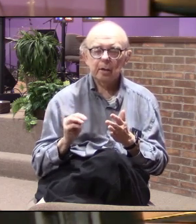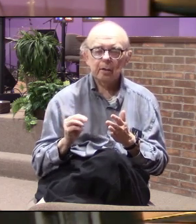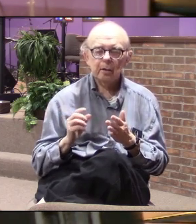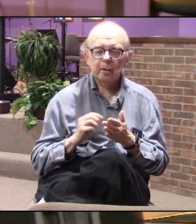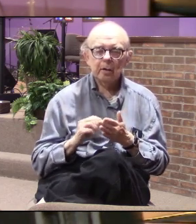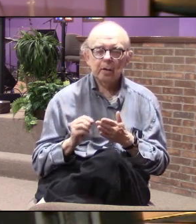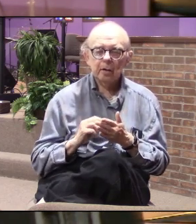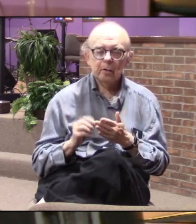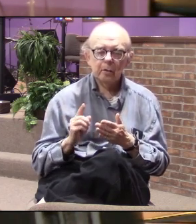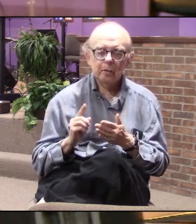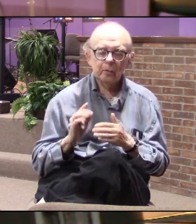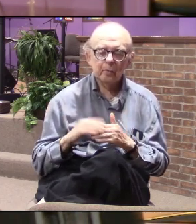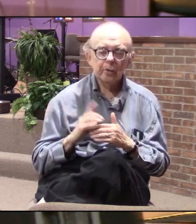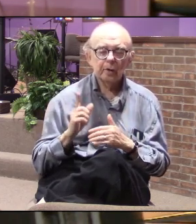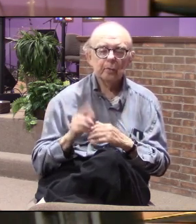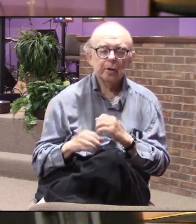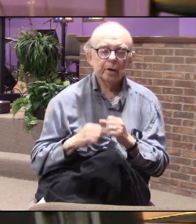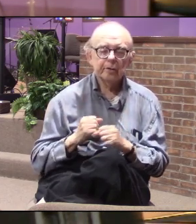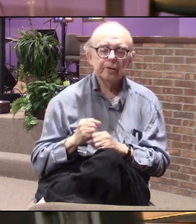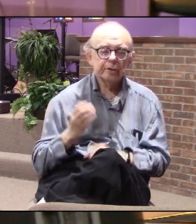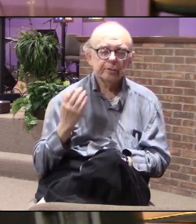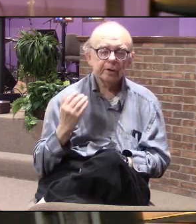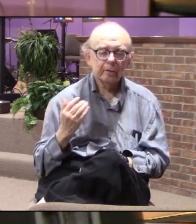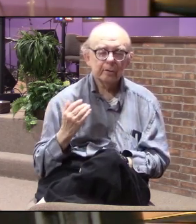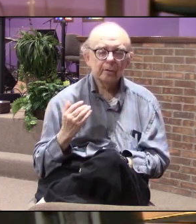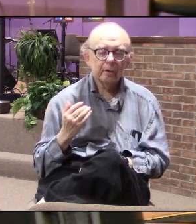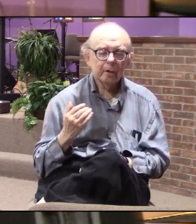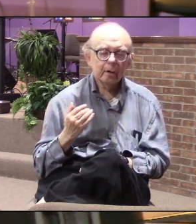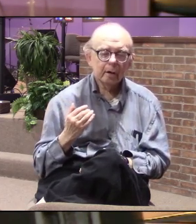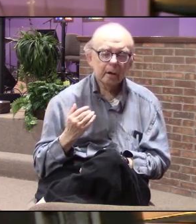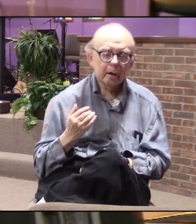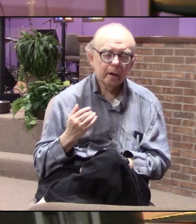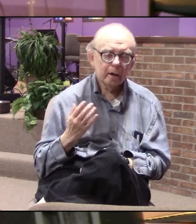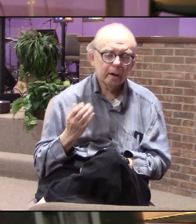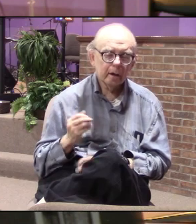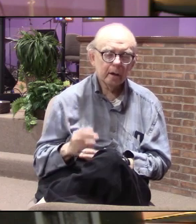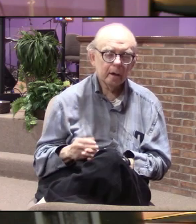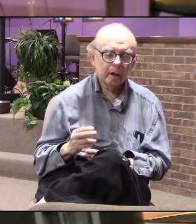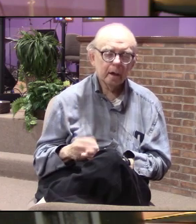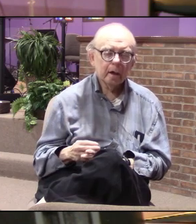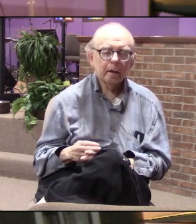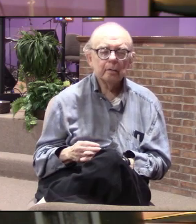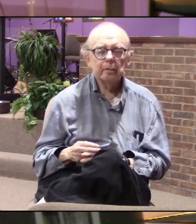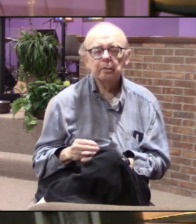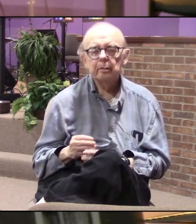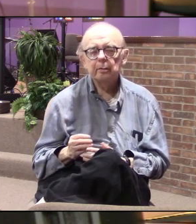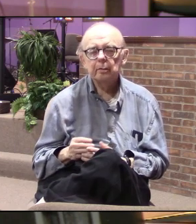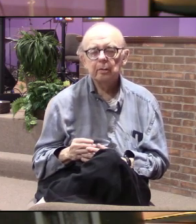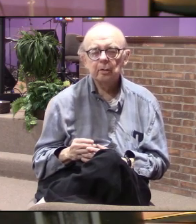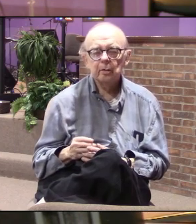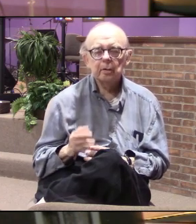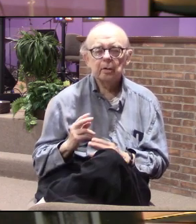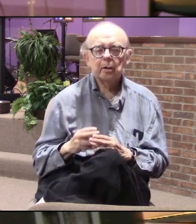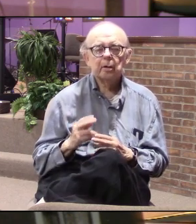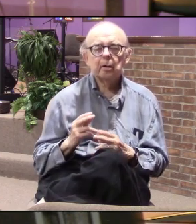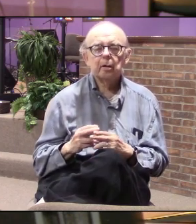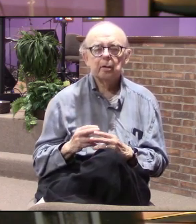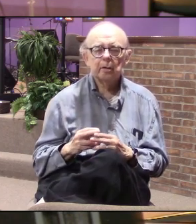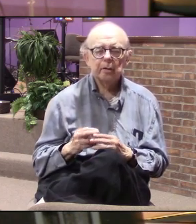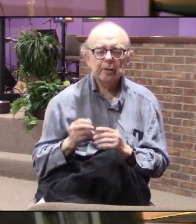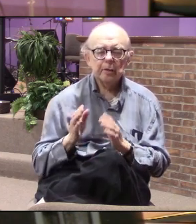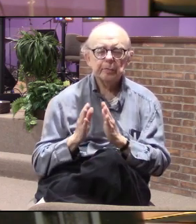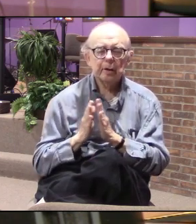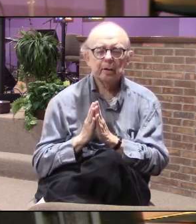written over 100 years ago, and it's by a guy by the name of Sam Foss. And it's called the